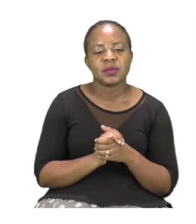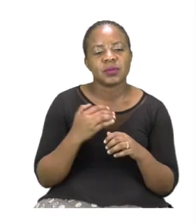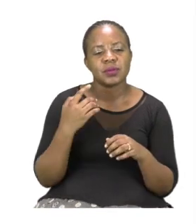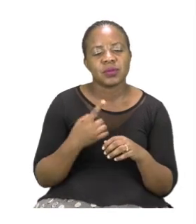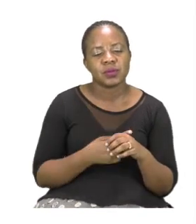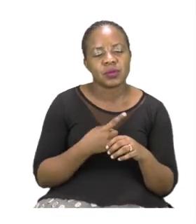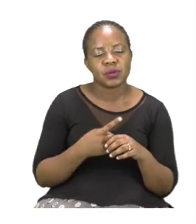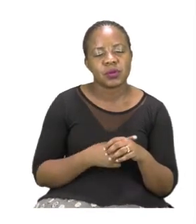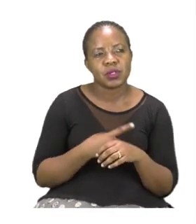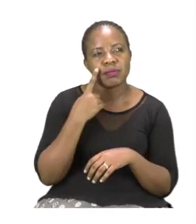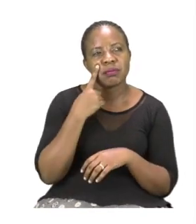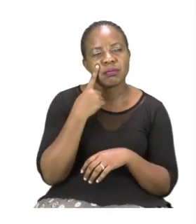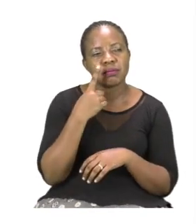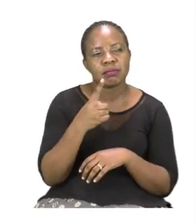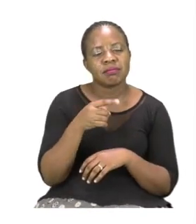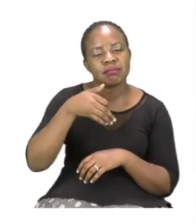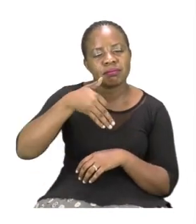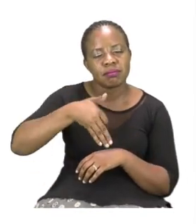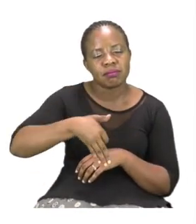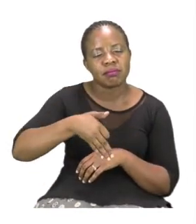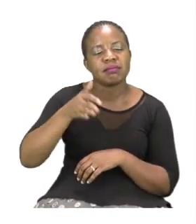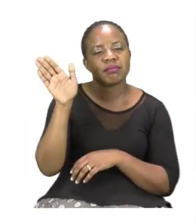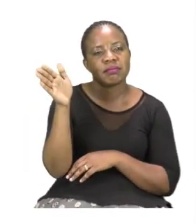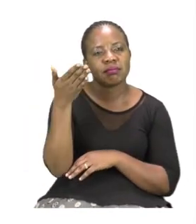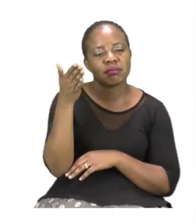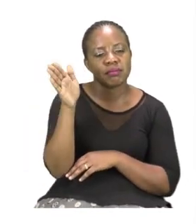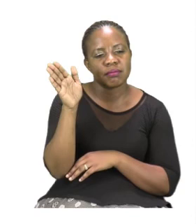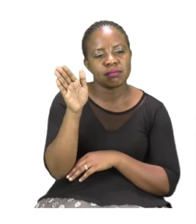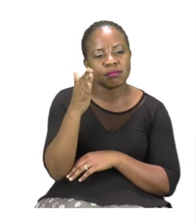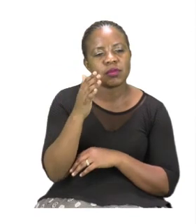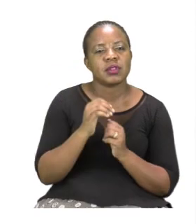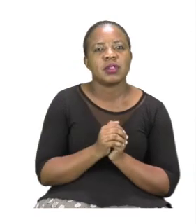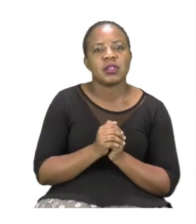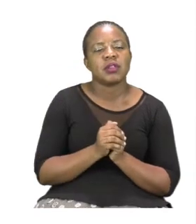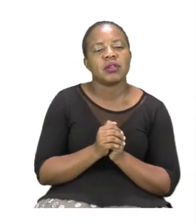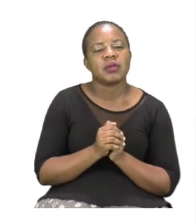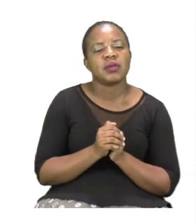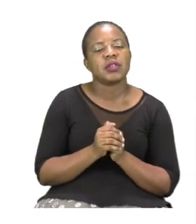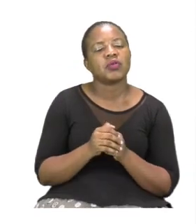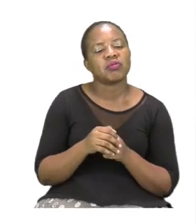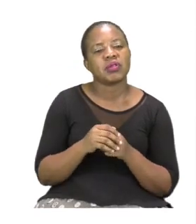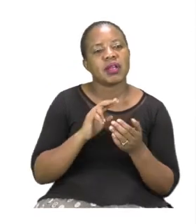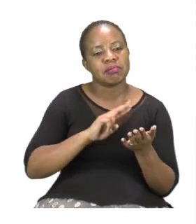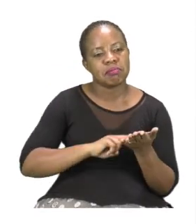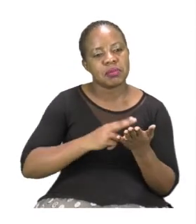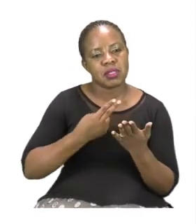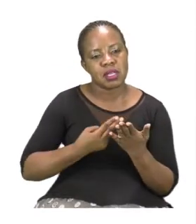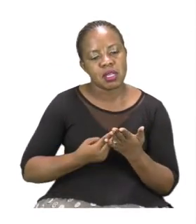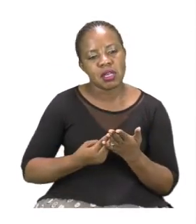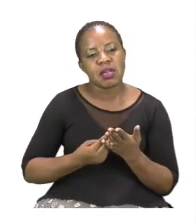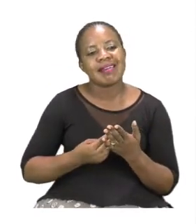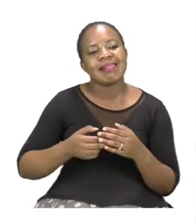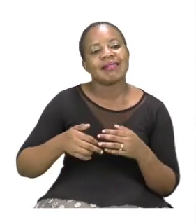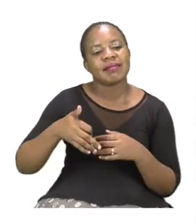all the colors that are there are representing what the country believes in. It is